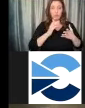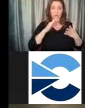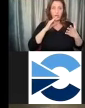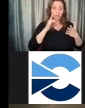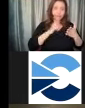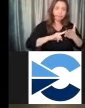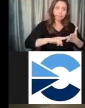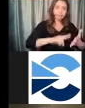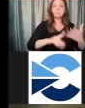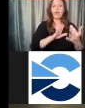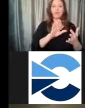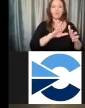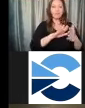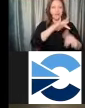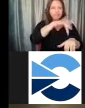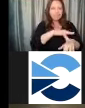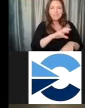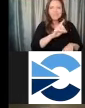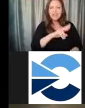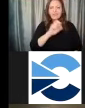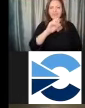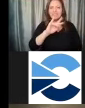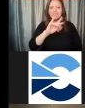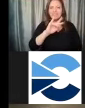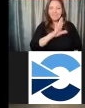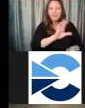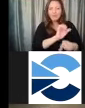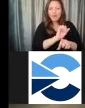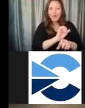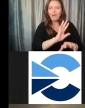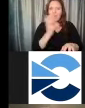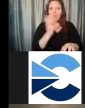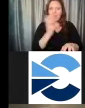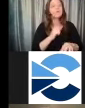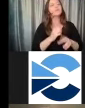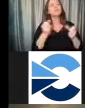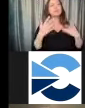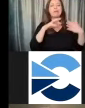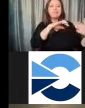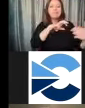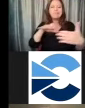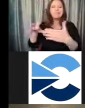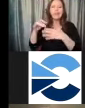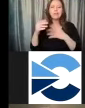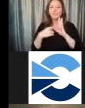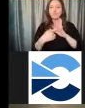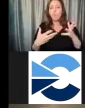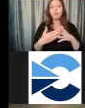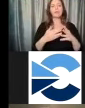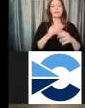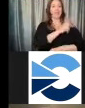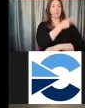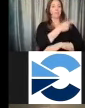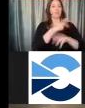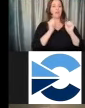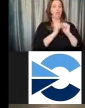introduced to Dr. Singh's work, and a number of studies have found that patients disclose their